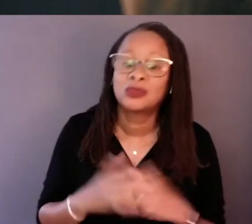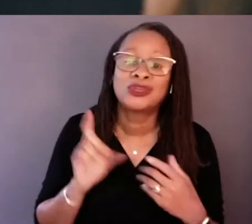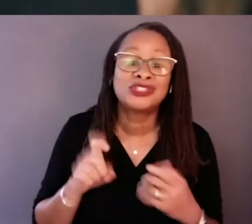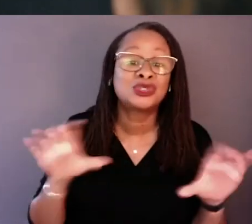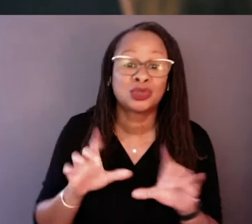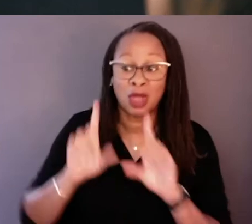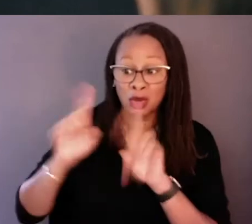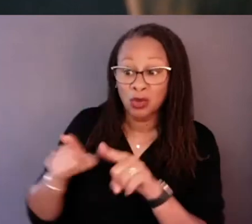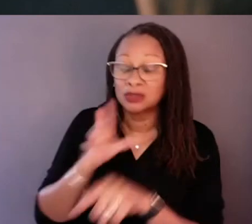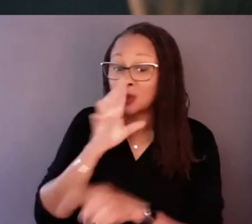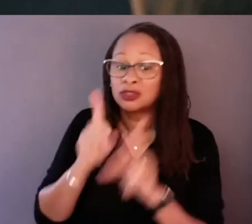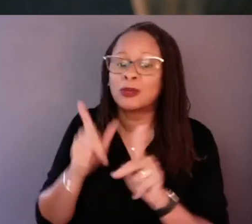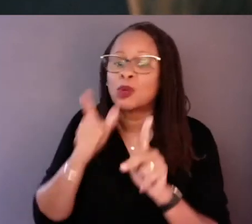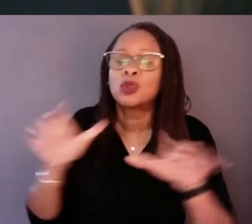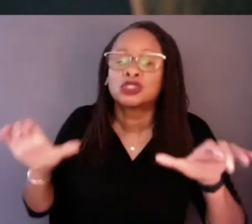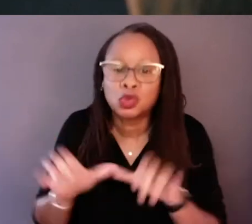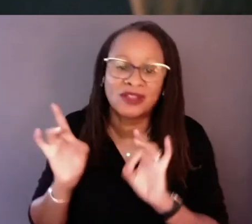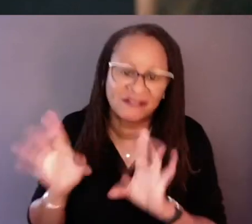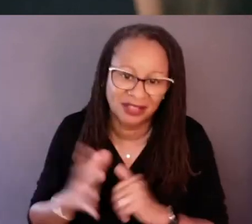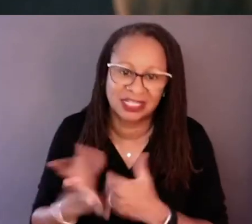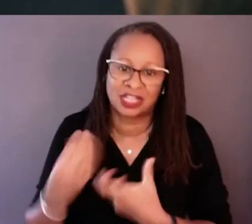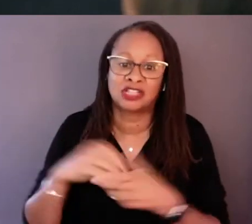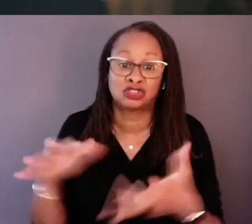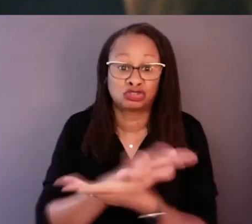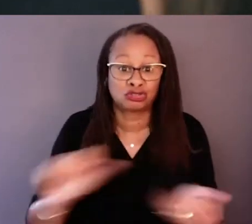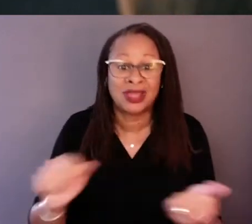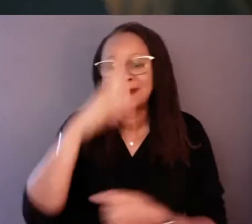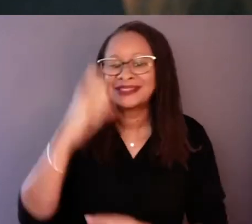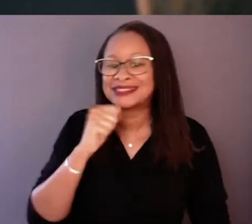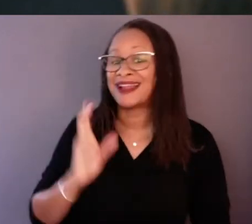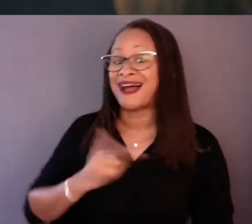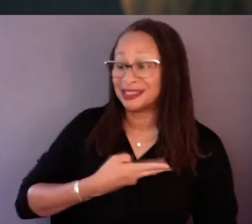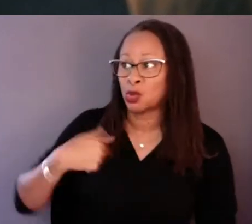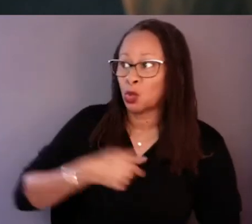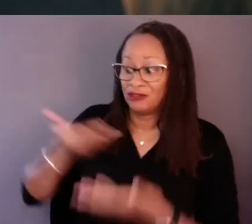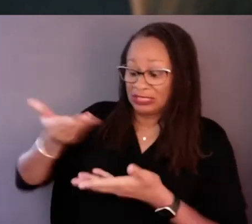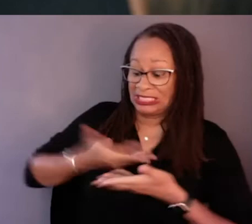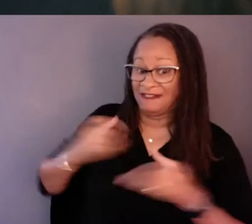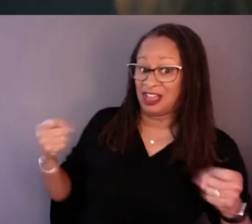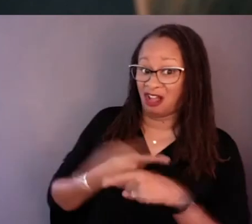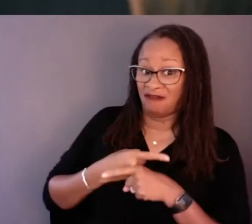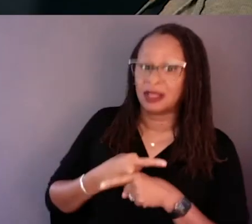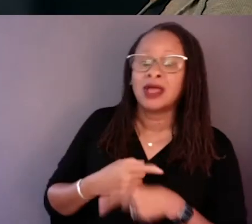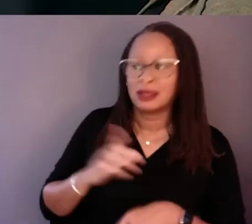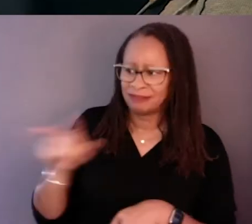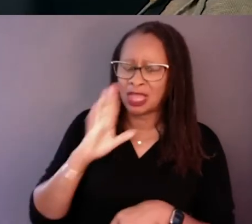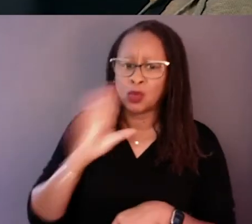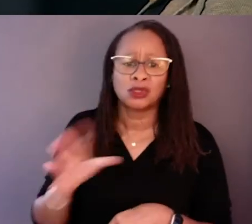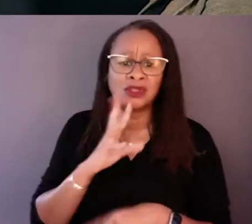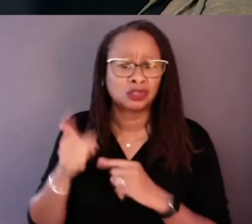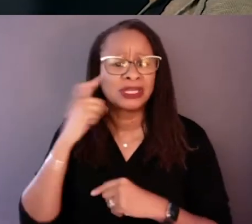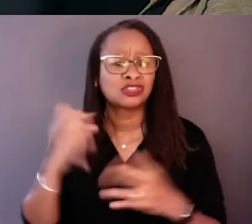committing these acts of violence and engaged in this destruction, because it's not us. We're the recipients of this conflict. And they'll talk to you because you're American. And they have